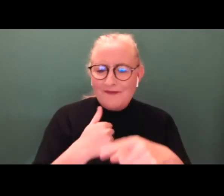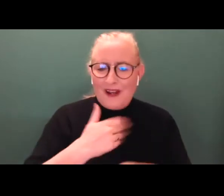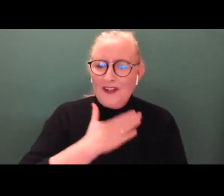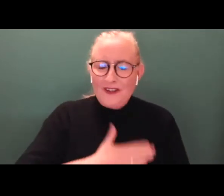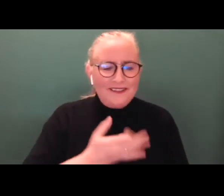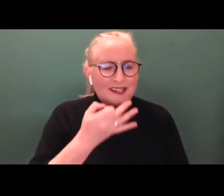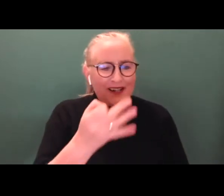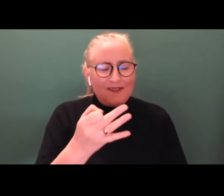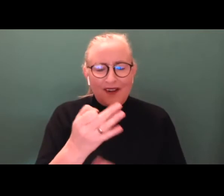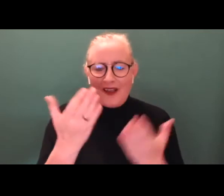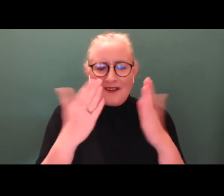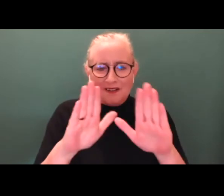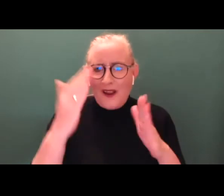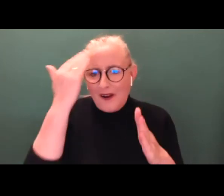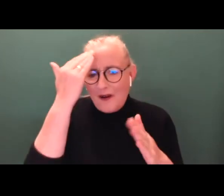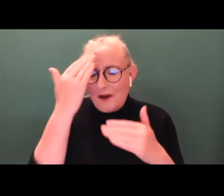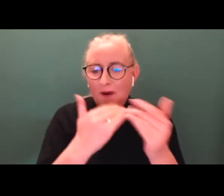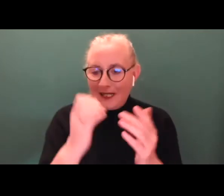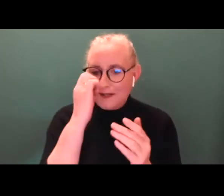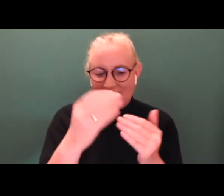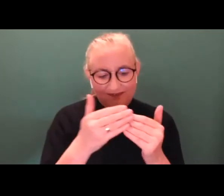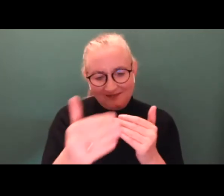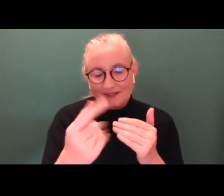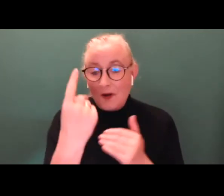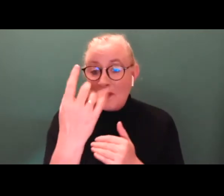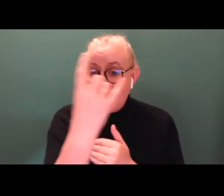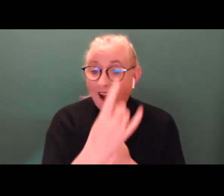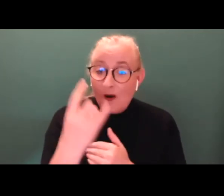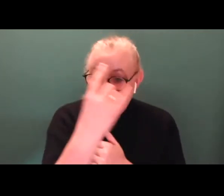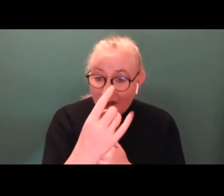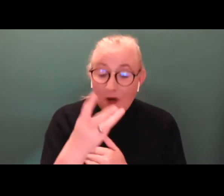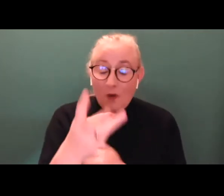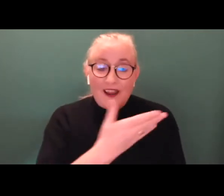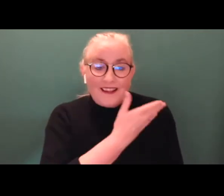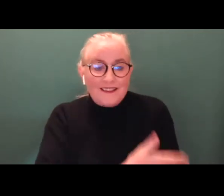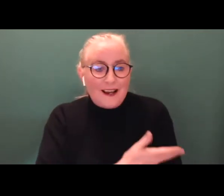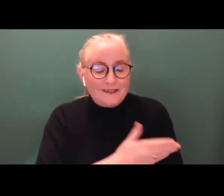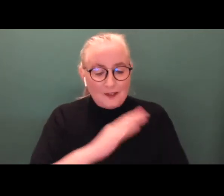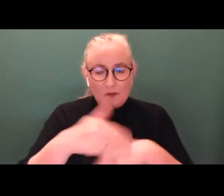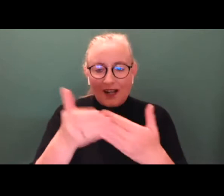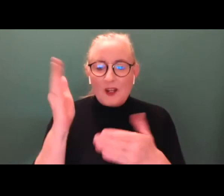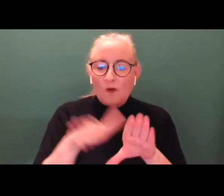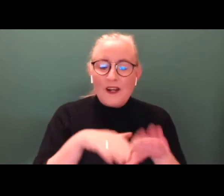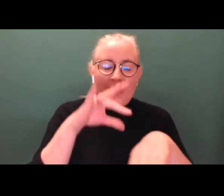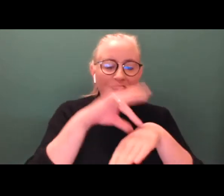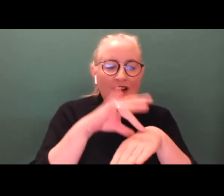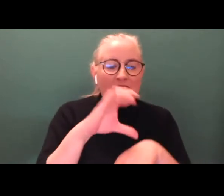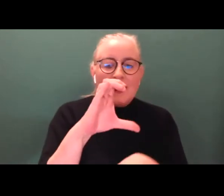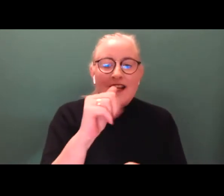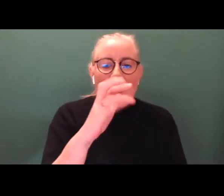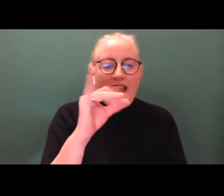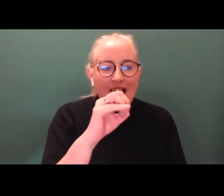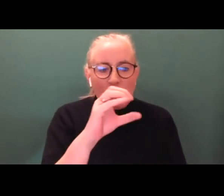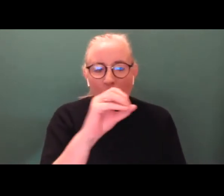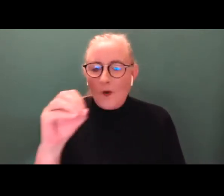the outline of what to expect over the next hour. So we're going to start the presentation with Dr. Caroline O'Nolan, who